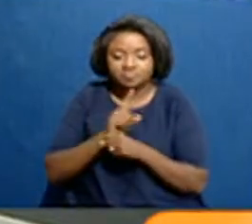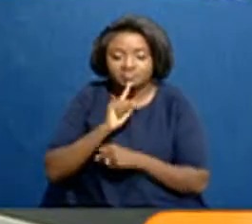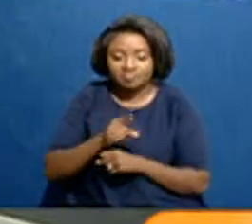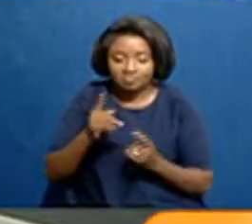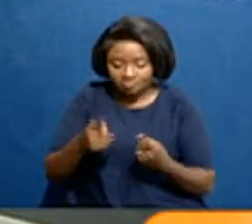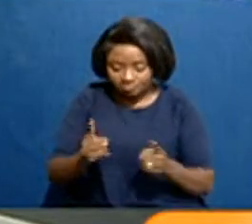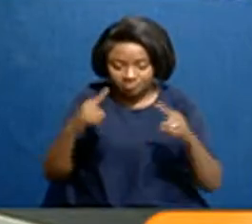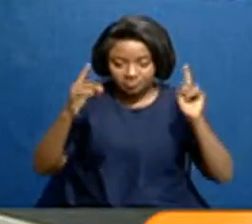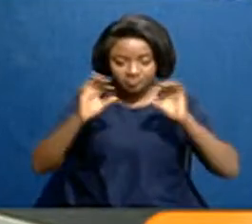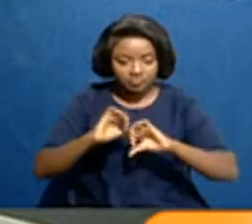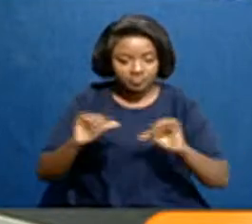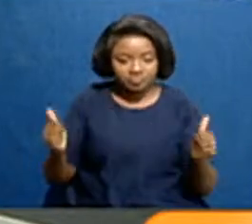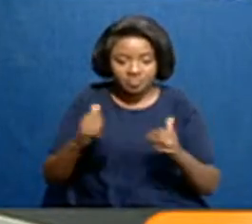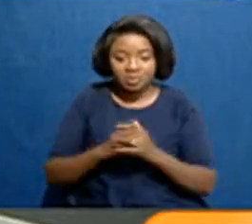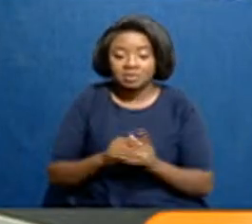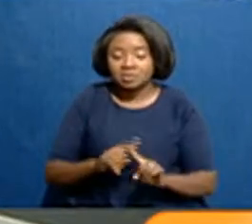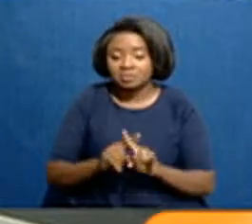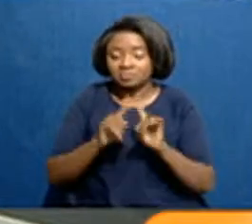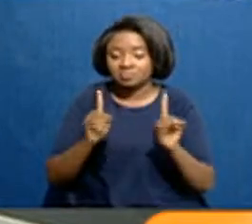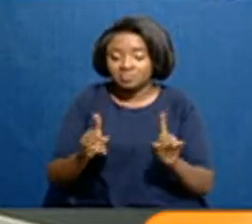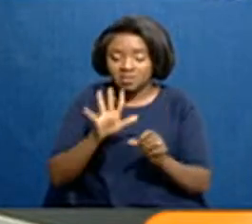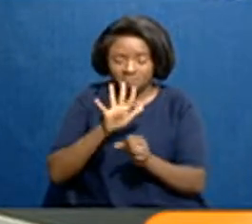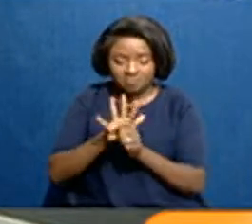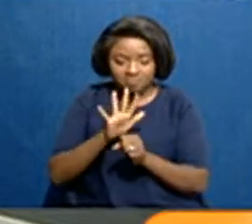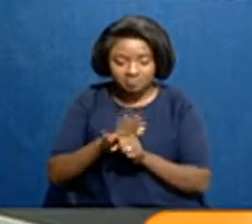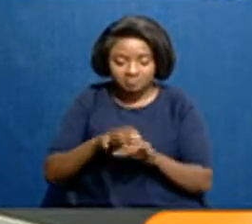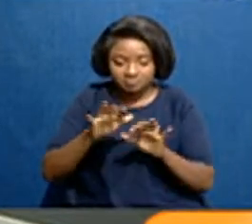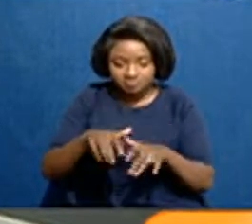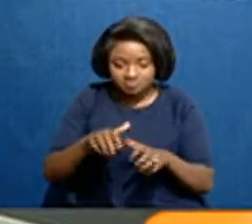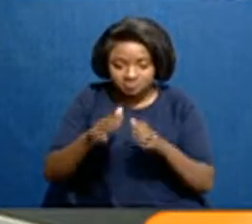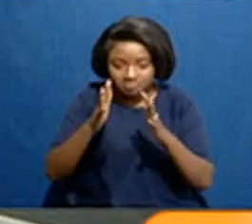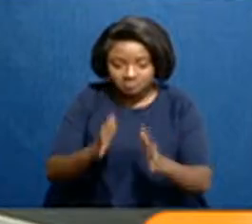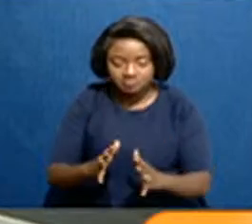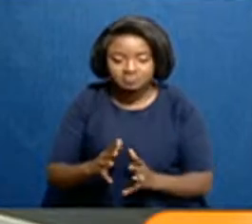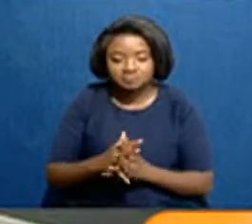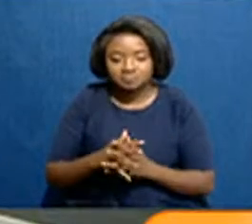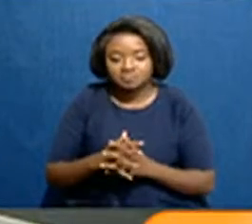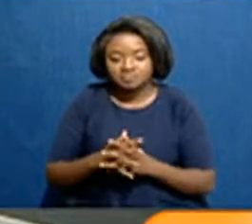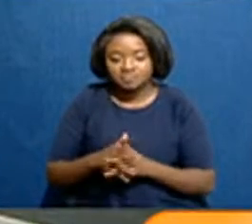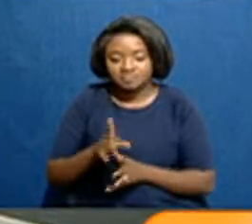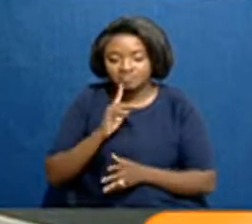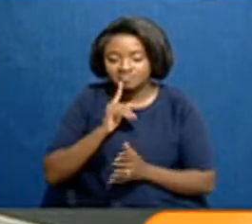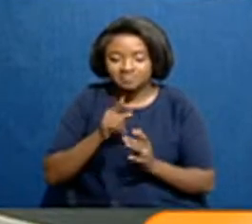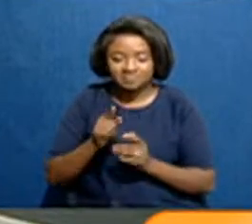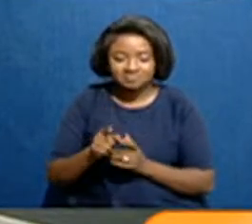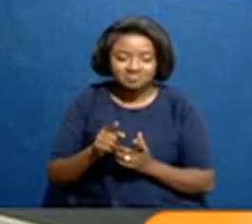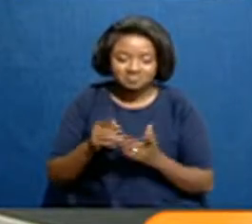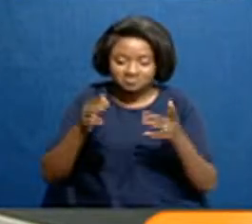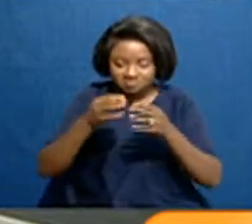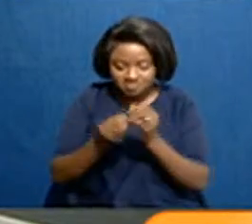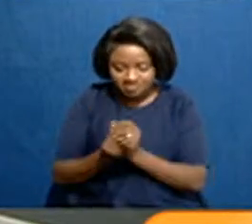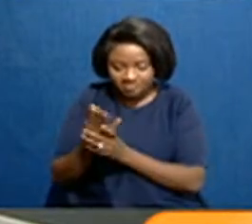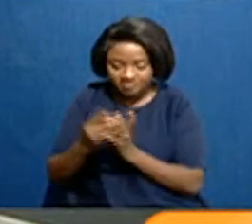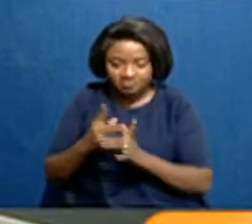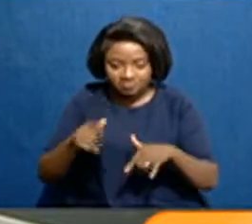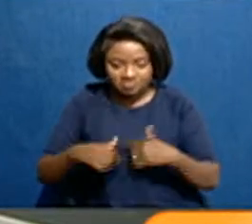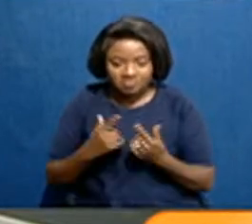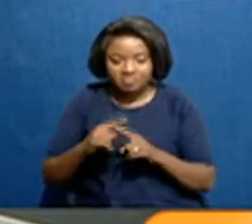in production. However, majority of farmers propagate their seeds manually, leading to